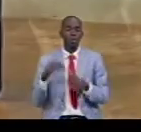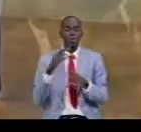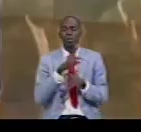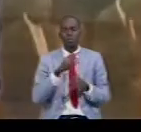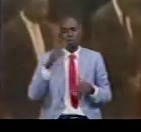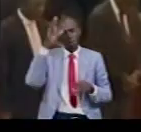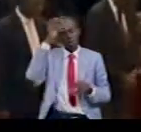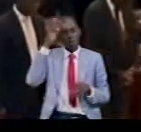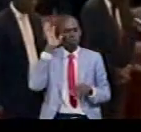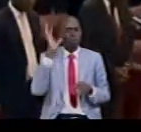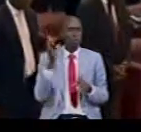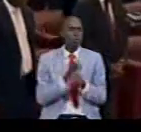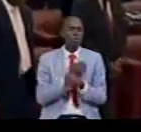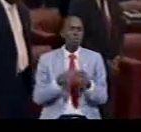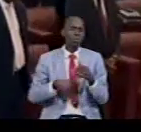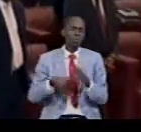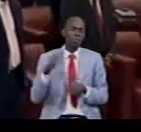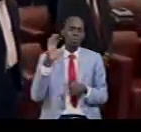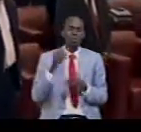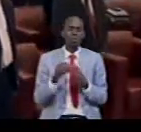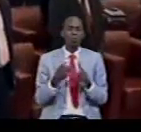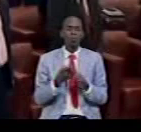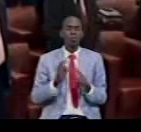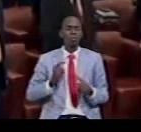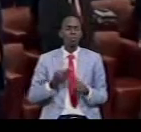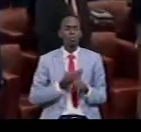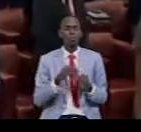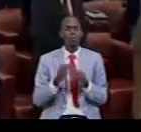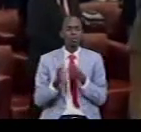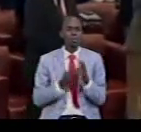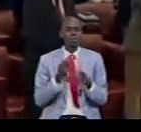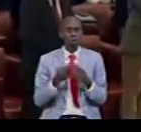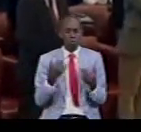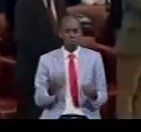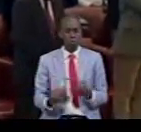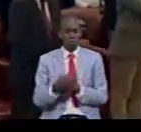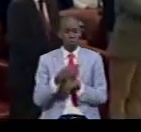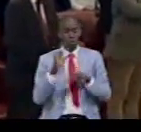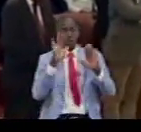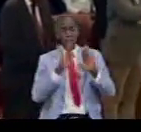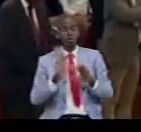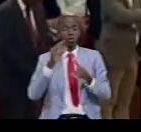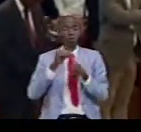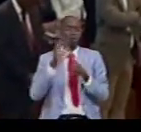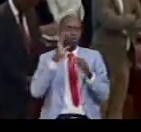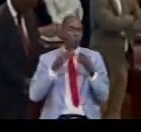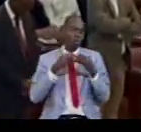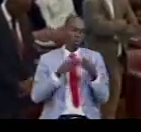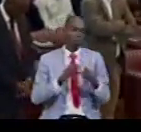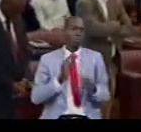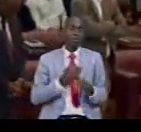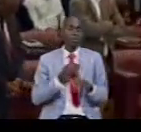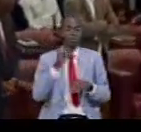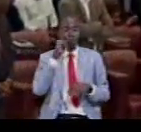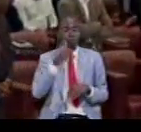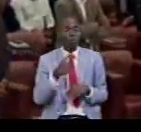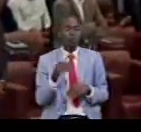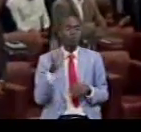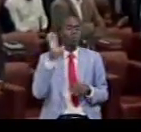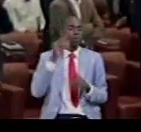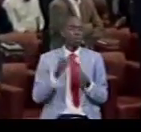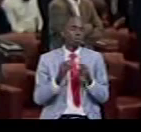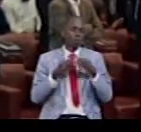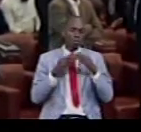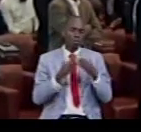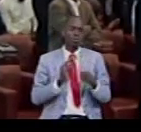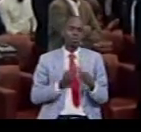out of our hearts. Today, Sunday, the word will guide us. Tomorrow, the word will guide us. Till the end of the year, the